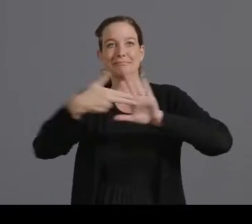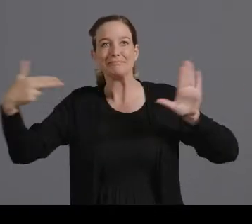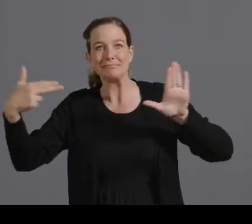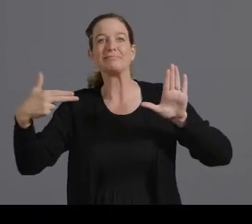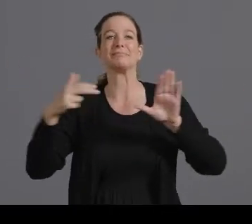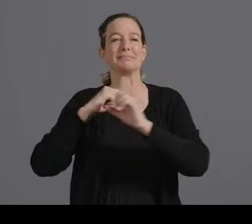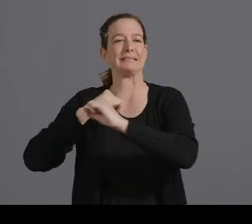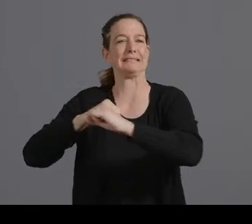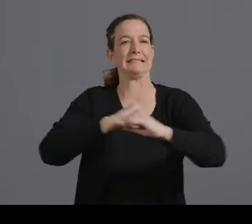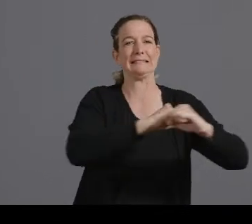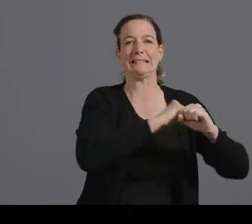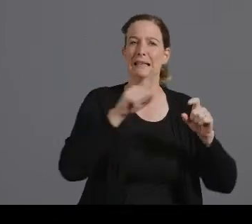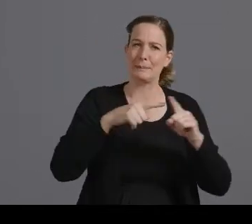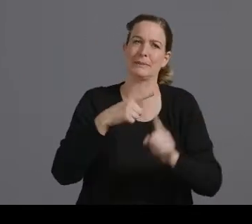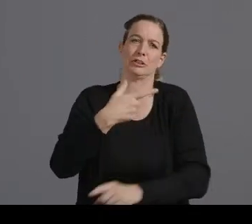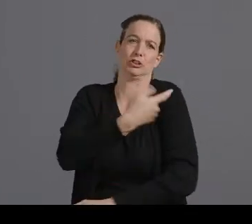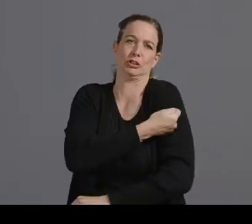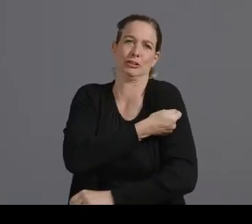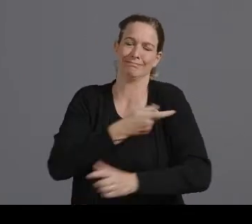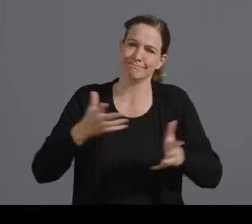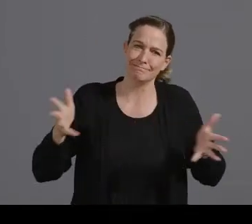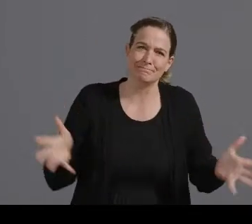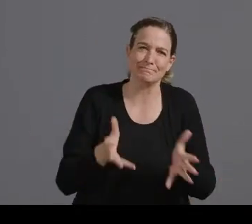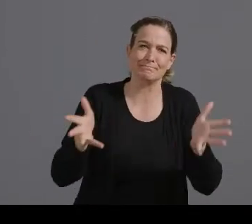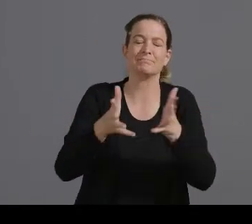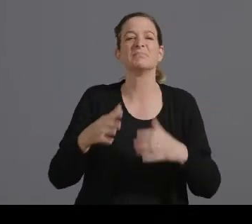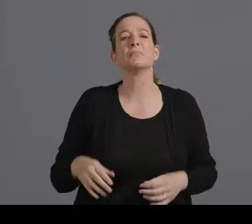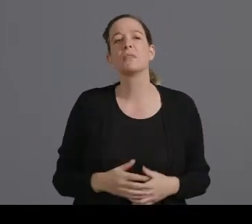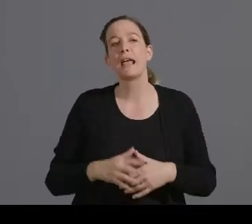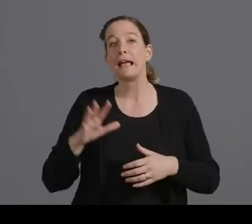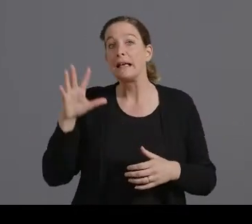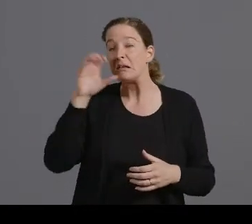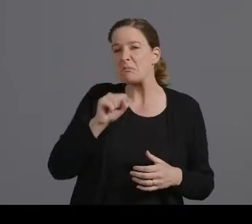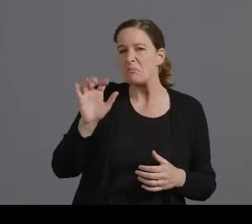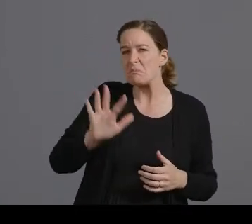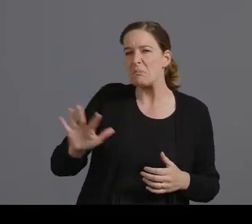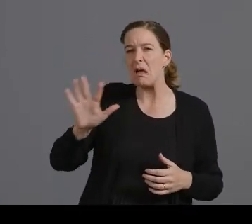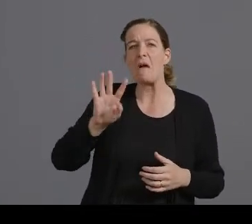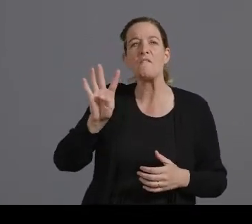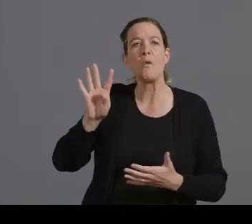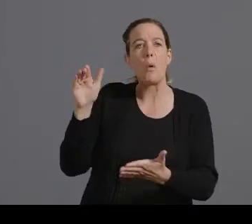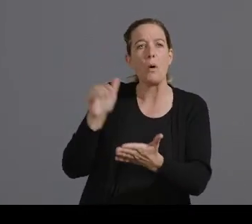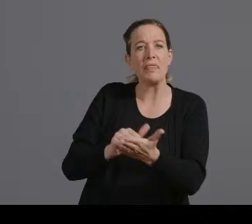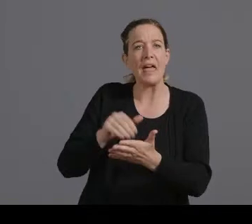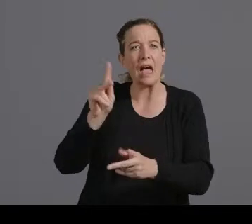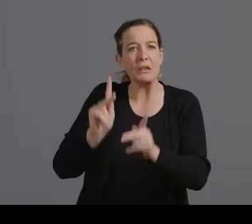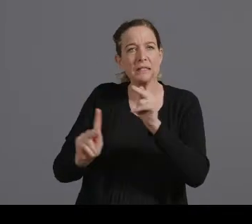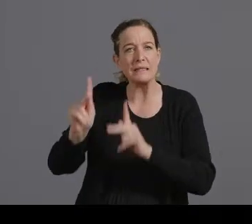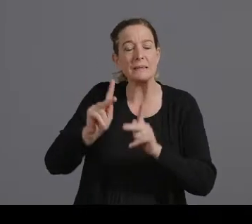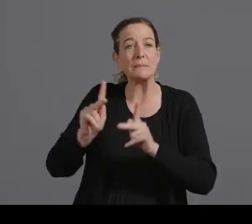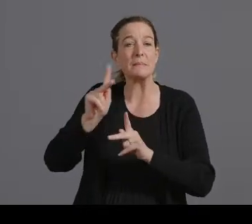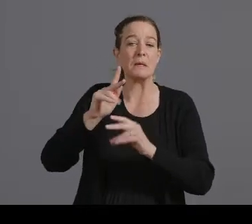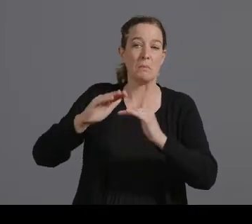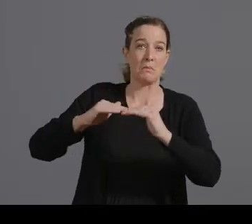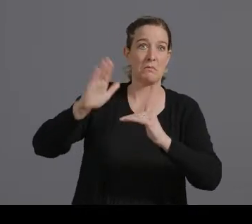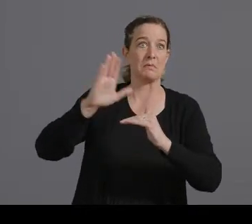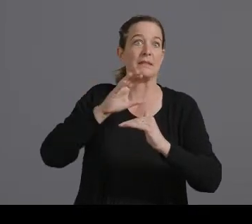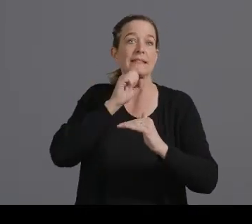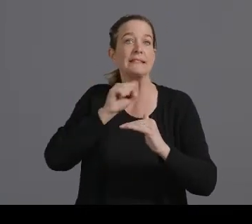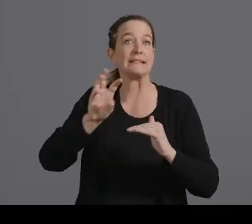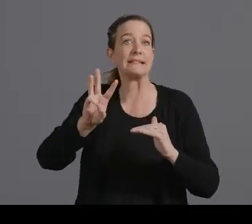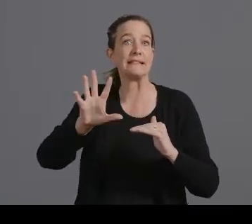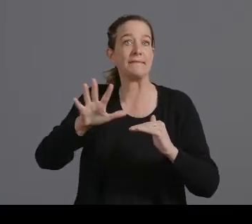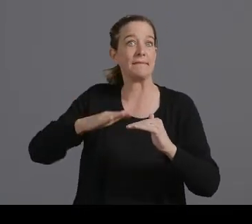85009. So it's estimated that about 4,000 individuals that are over the age of 65 live in that zip code. We have